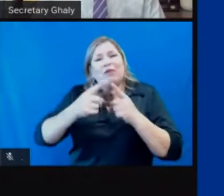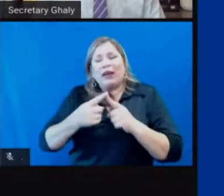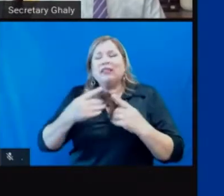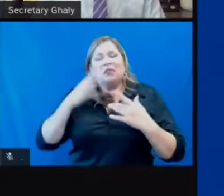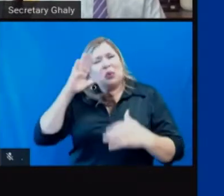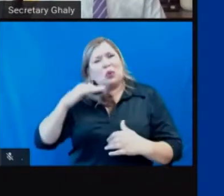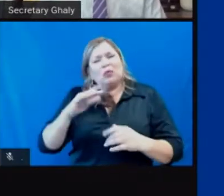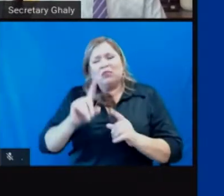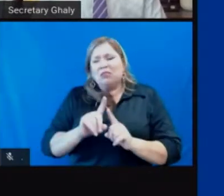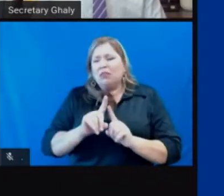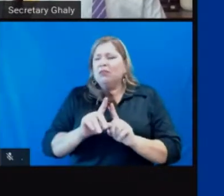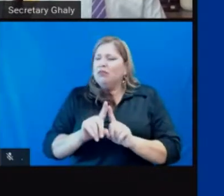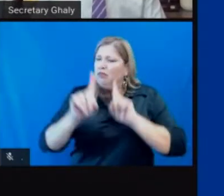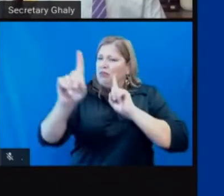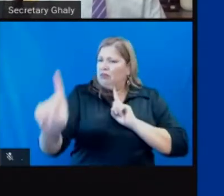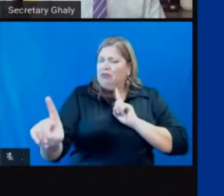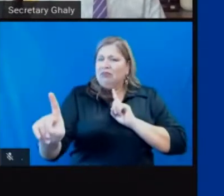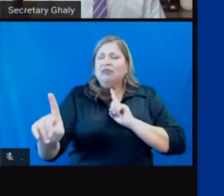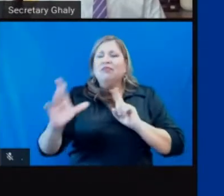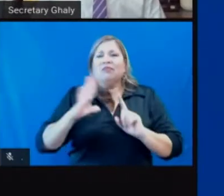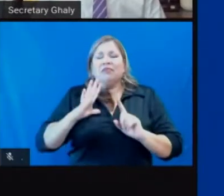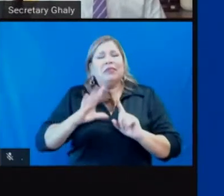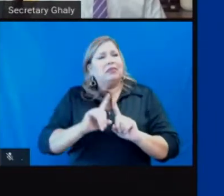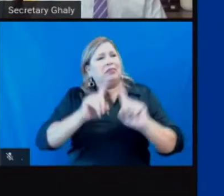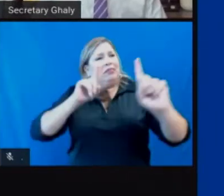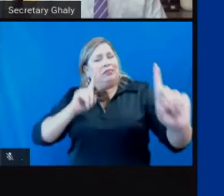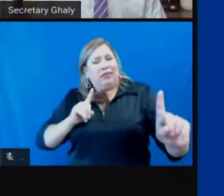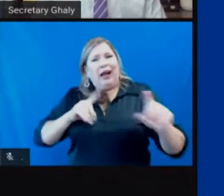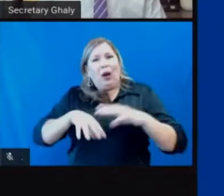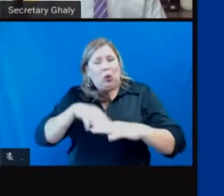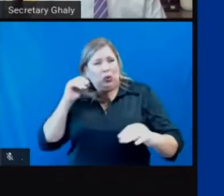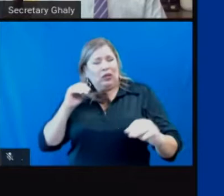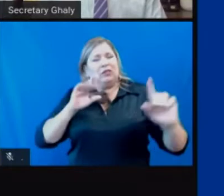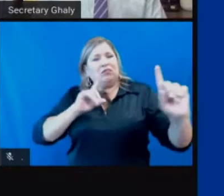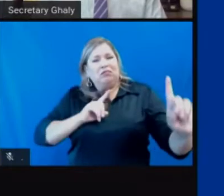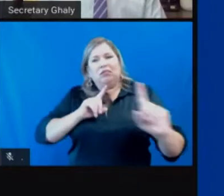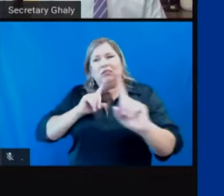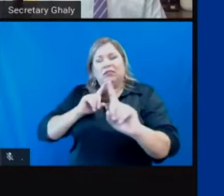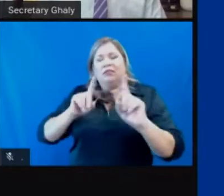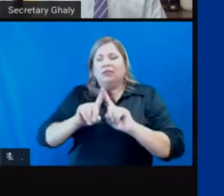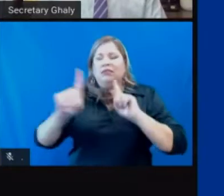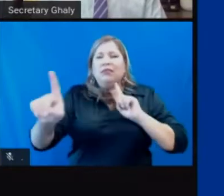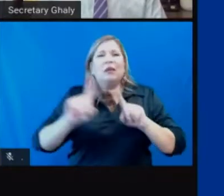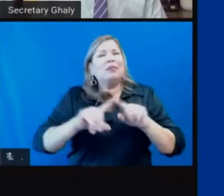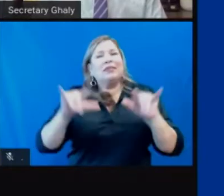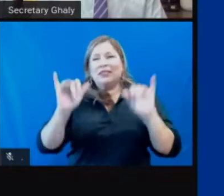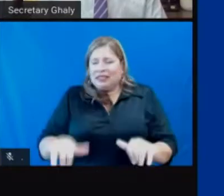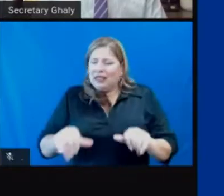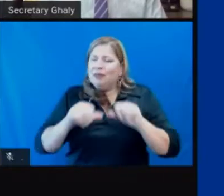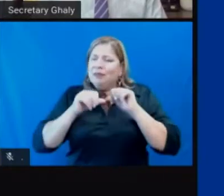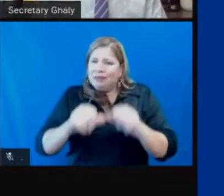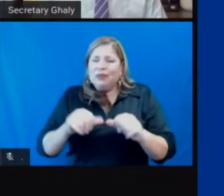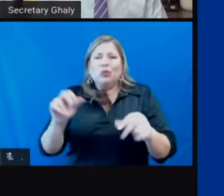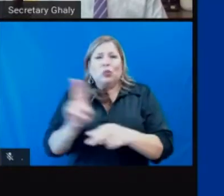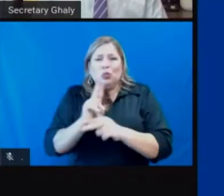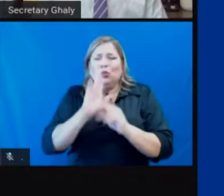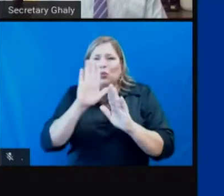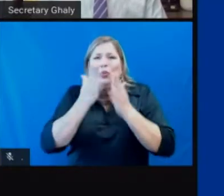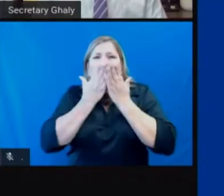friends and others you haven't seen outdoors, that keeping that mask on is an important strategy to reduce